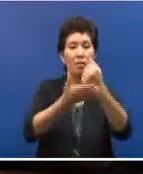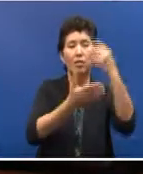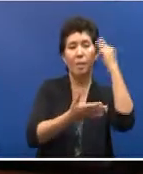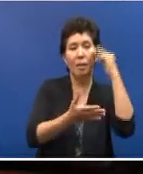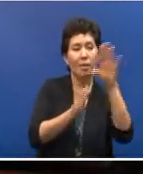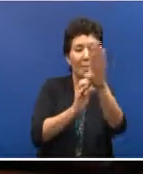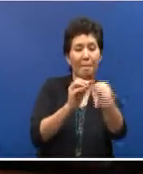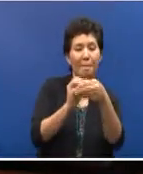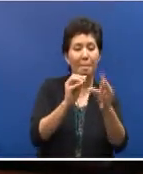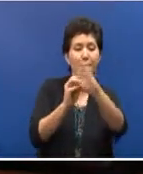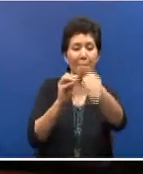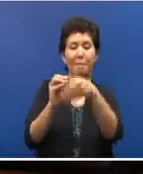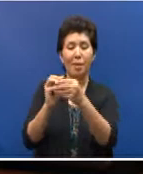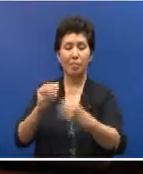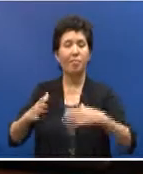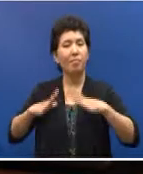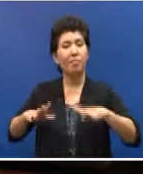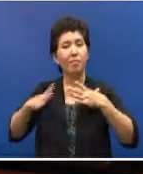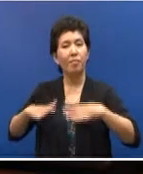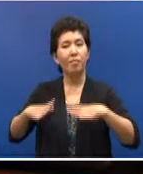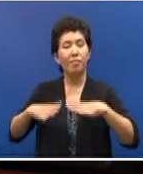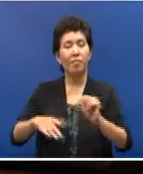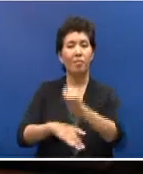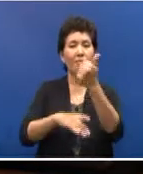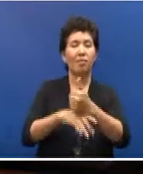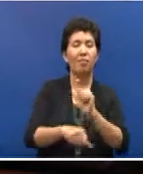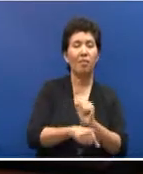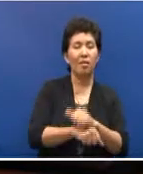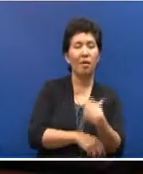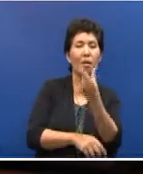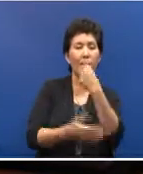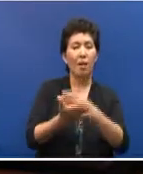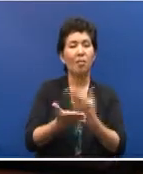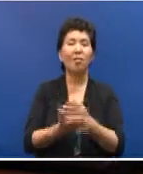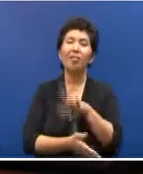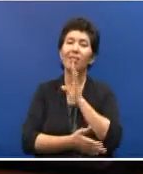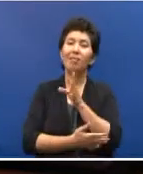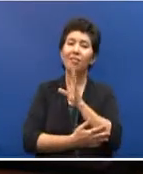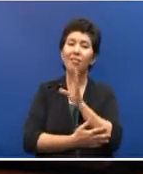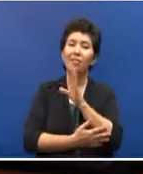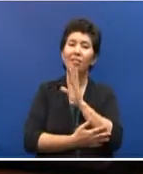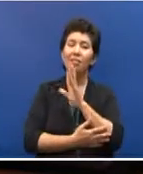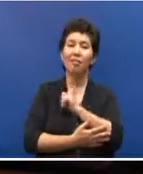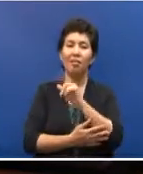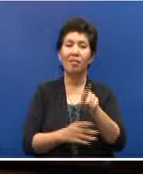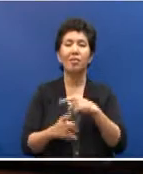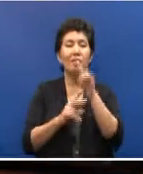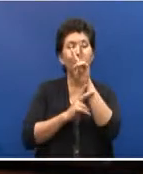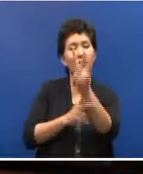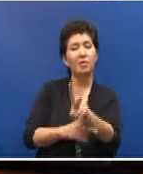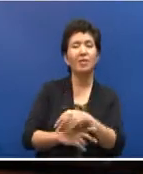culture. Okay, look at the dress, the way they eat, the way they talk. Okay, even they sing the